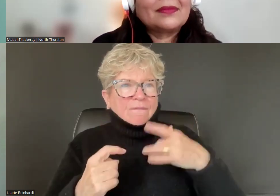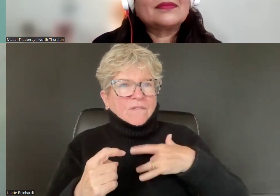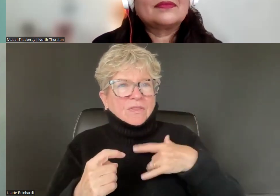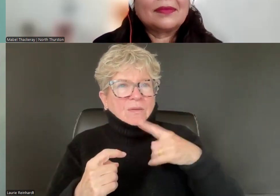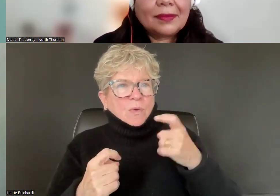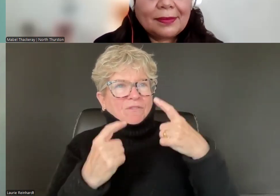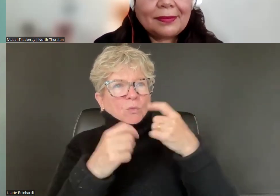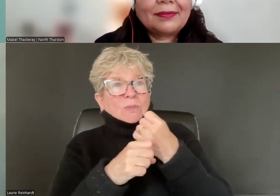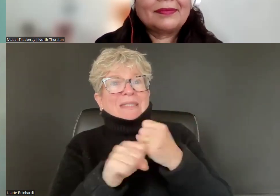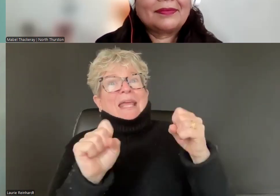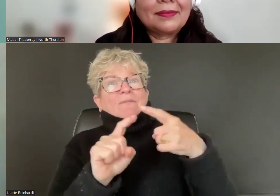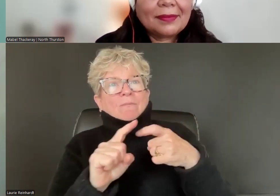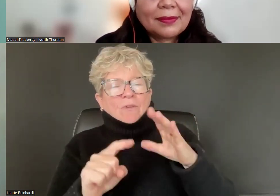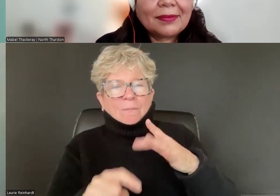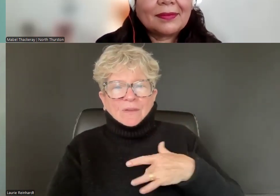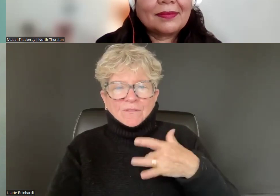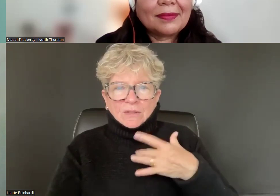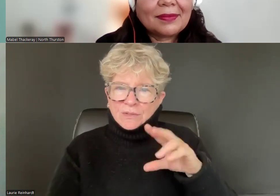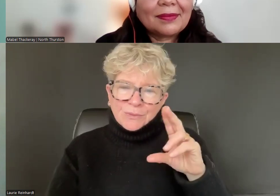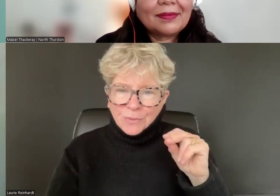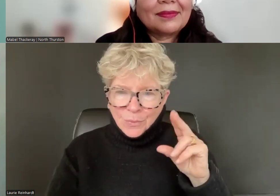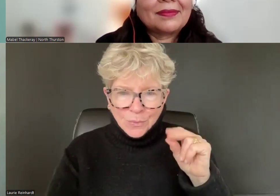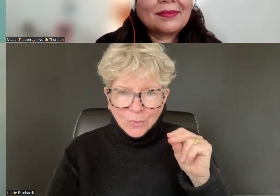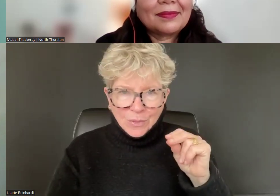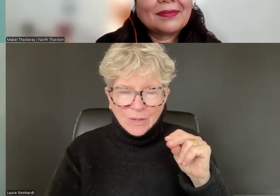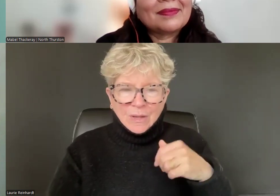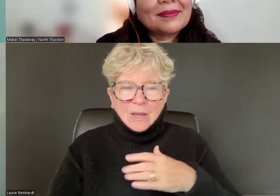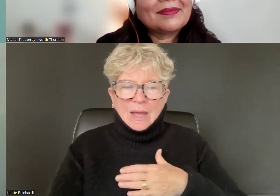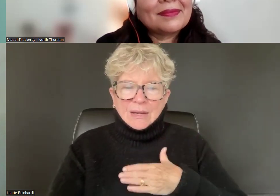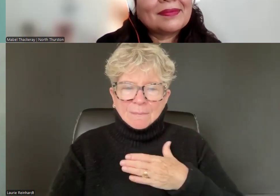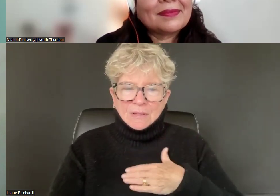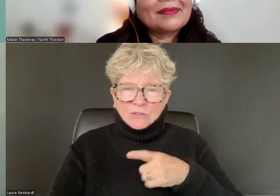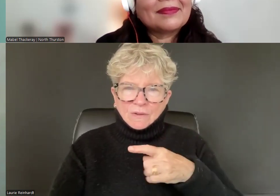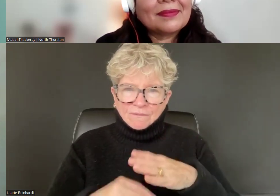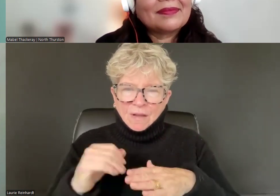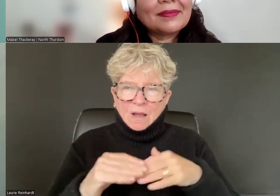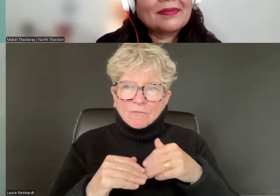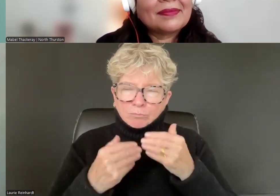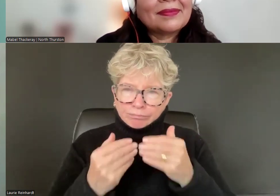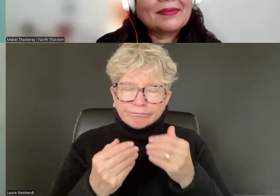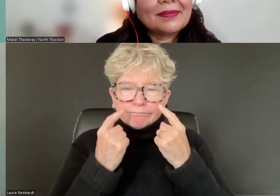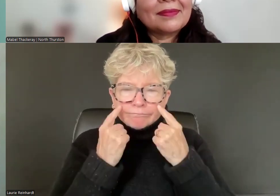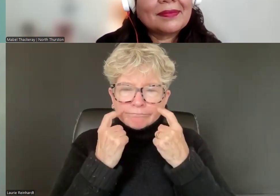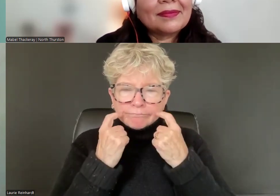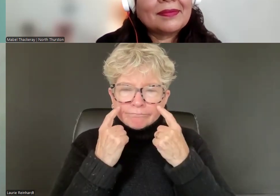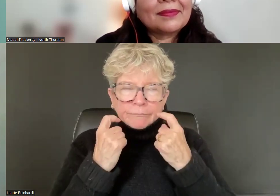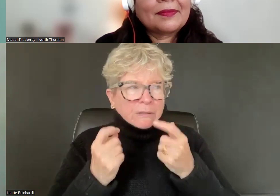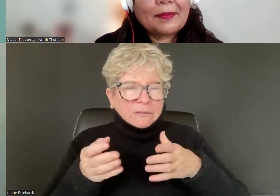of their feelings, and we don't. And I was glad that she felt comfortable doing that. So I let her just kind of be